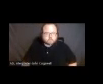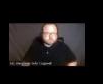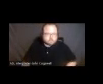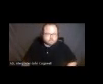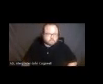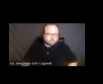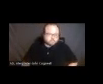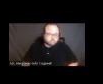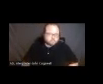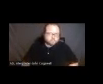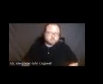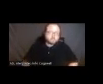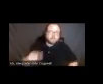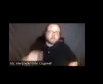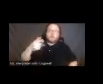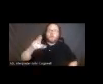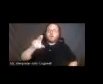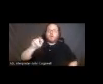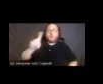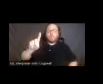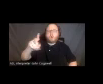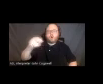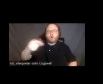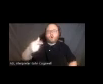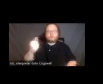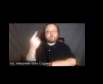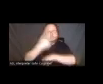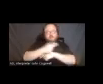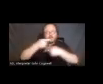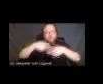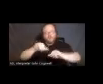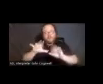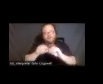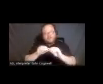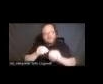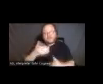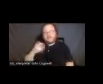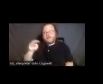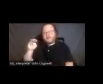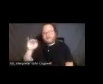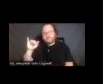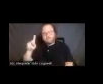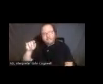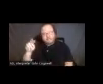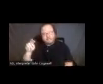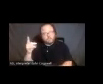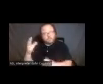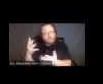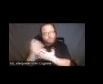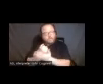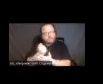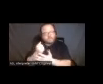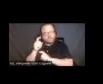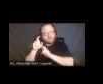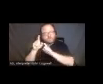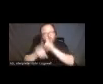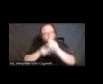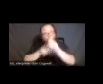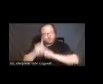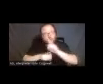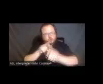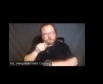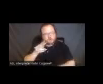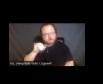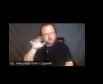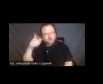It was Groundhog Day when we had the meeting. And so Madison won the trivia question for the Starbucks card. She knew Whistle